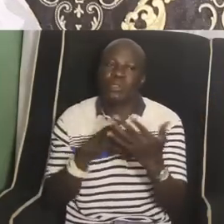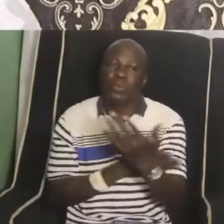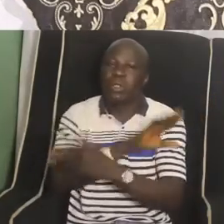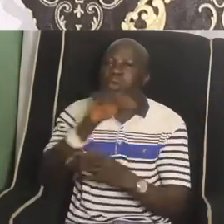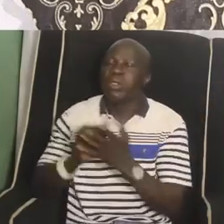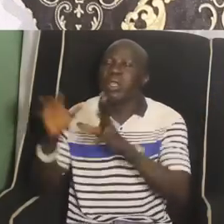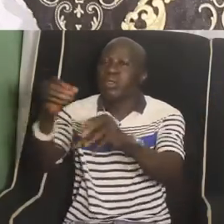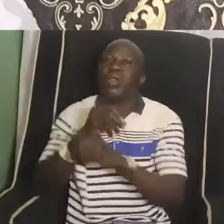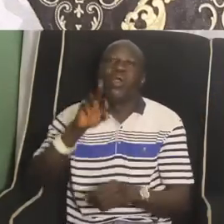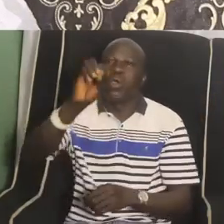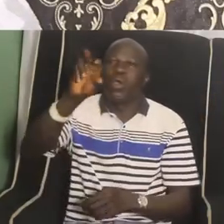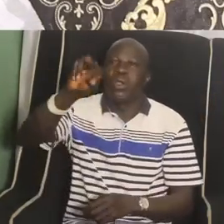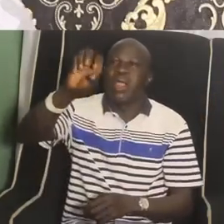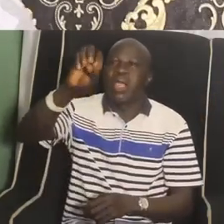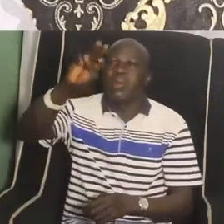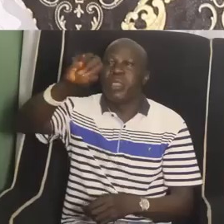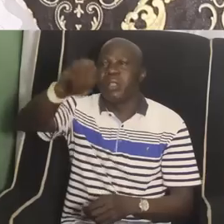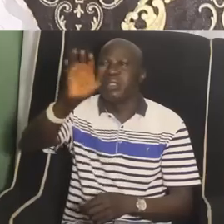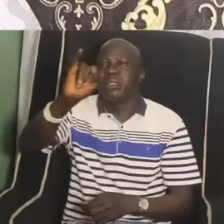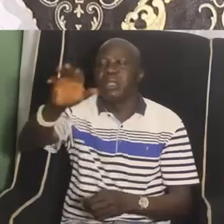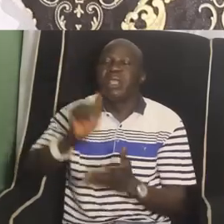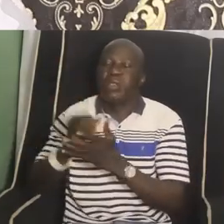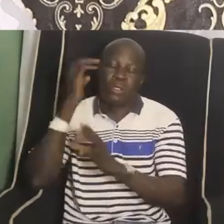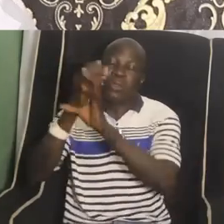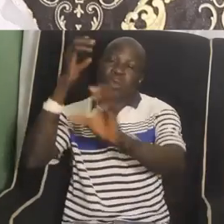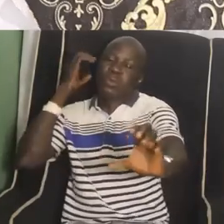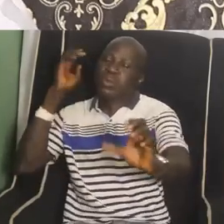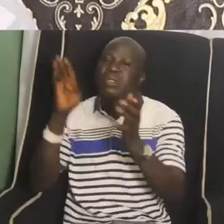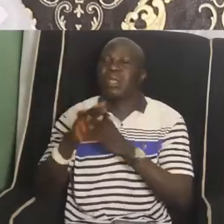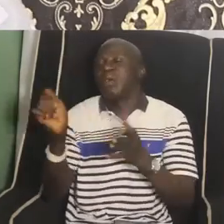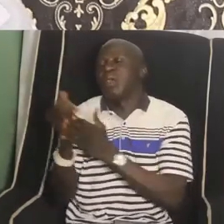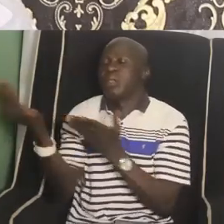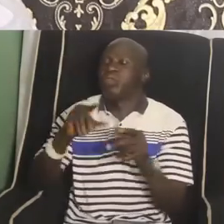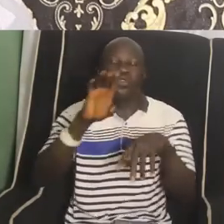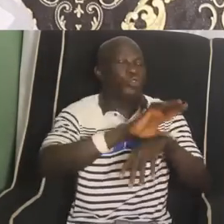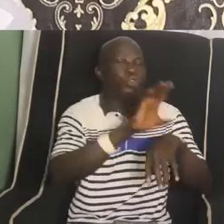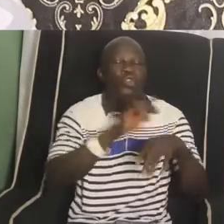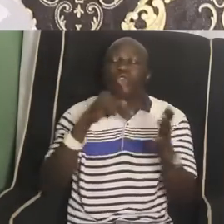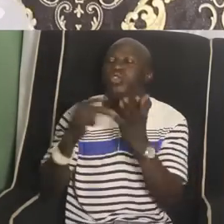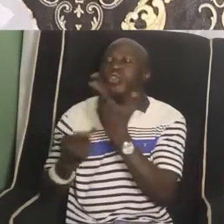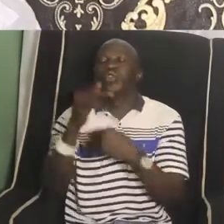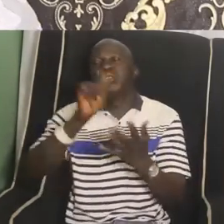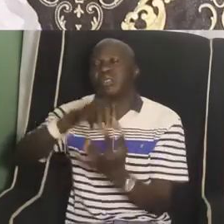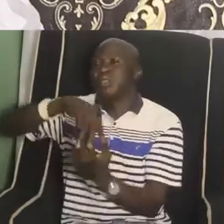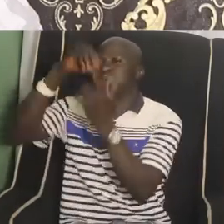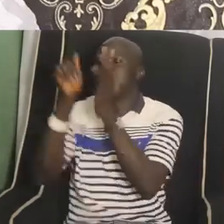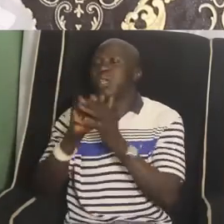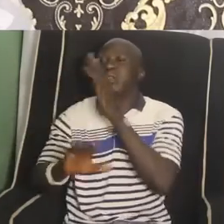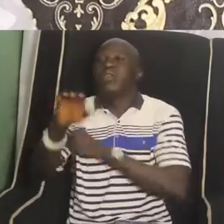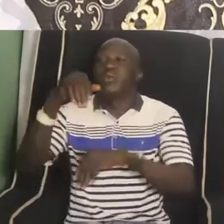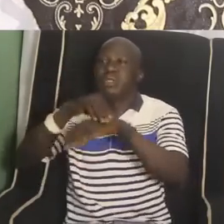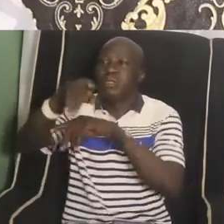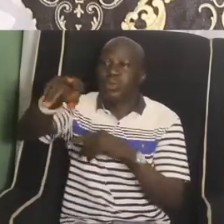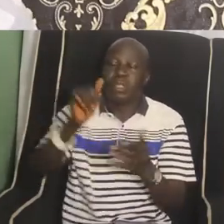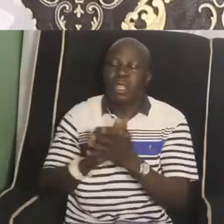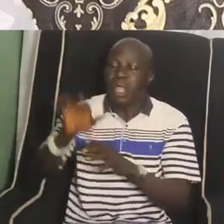about the door, maybe. Once you get some money, you meet the pastor. You bring it to church. Today's program is a must. The Lord sent me